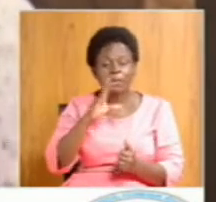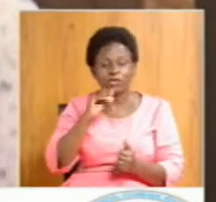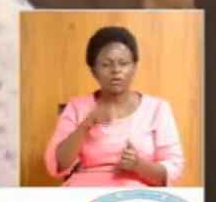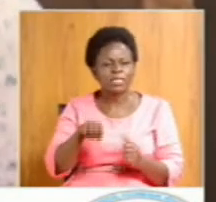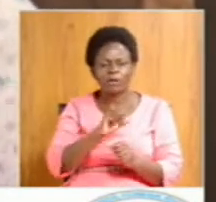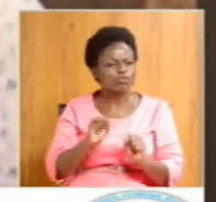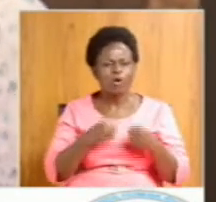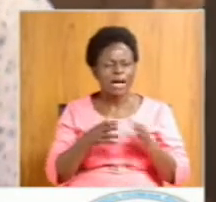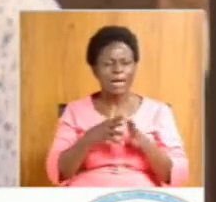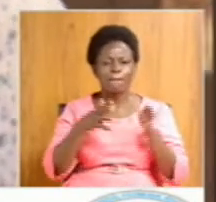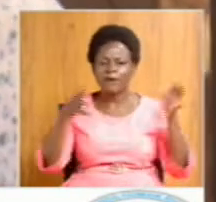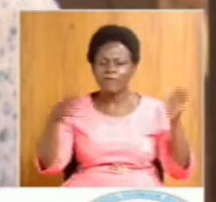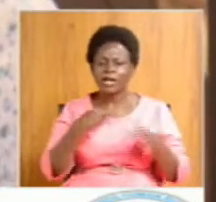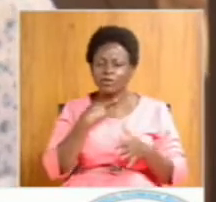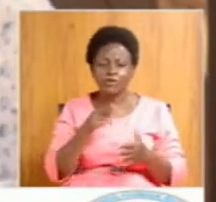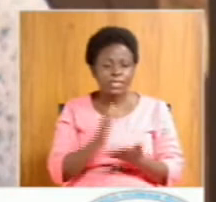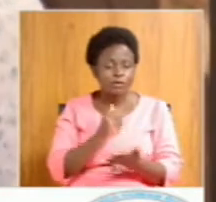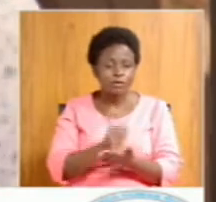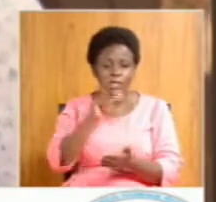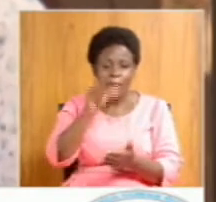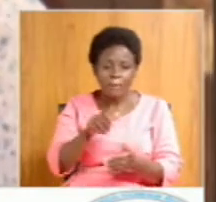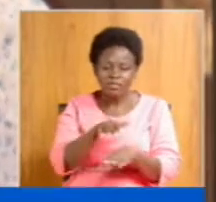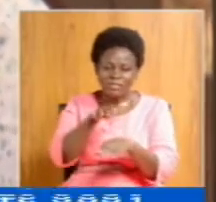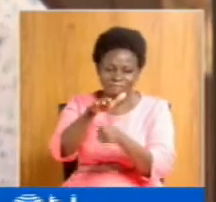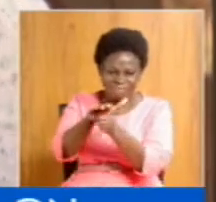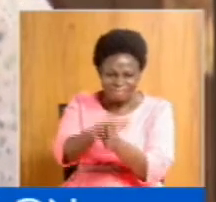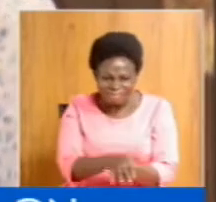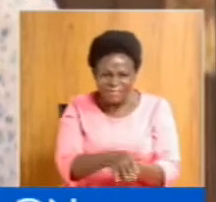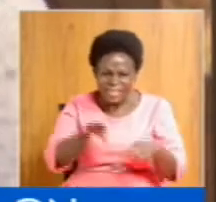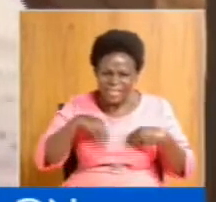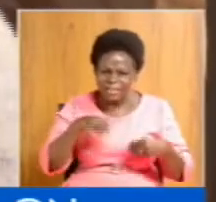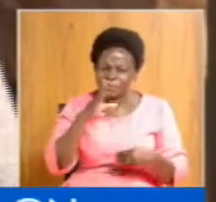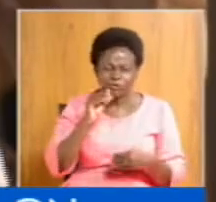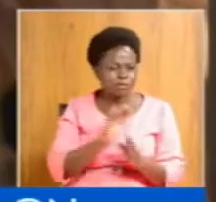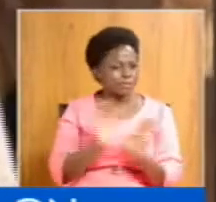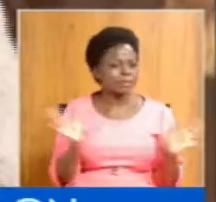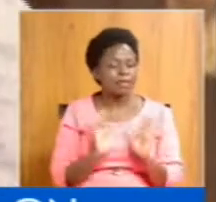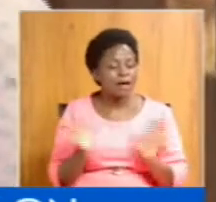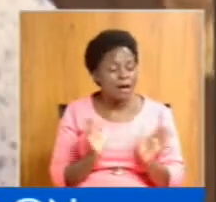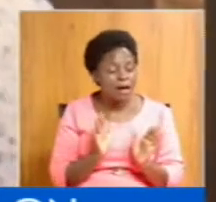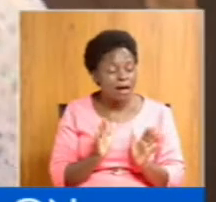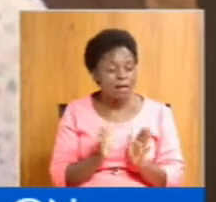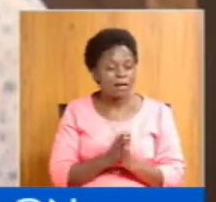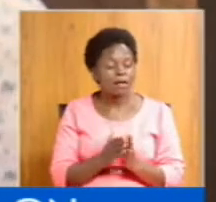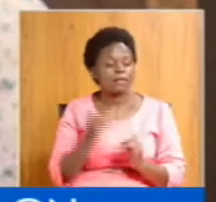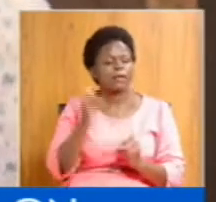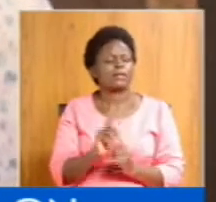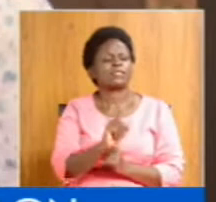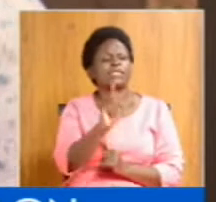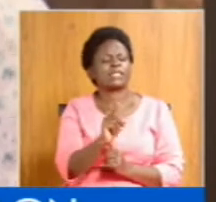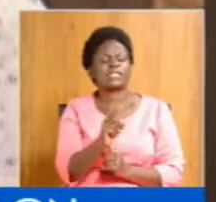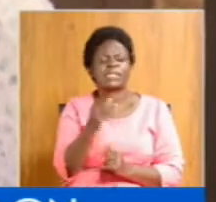you can't amplify your voice because someone is stepping on you, not allowing you to be able to raise your voice? And then lastly, I ask,